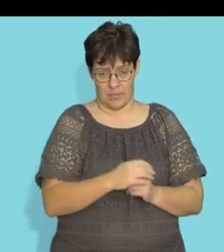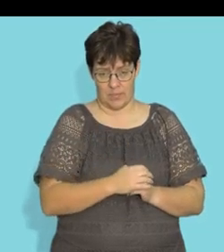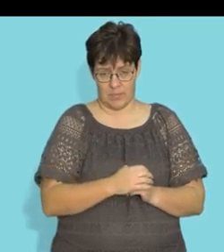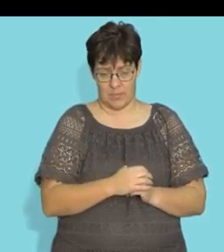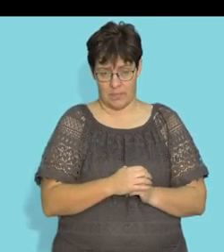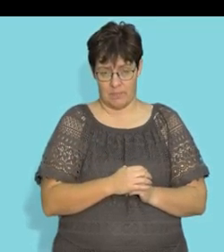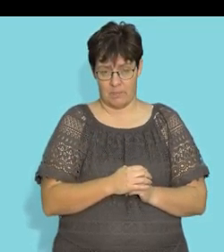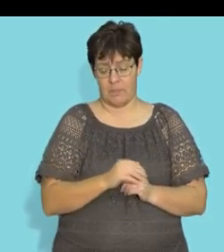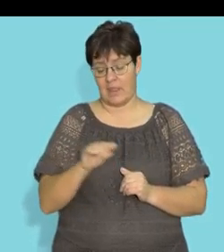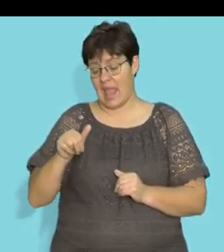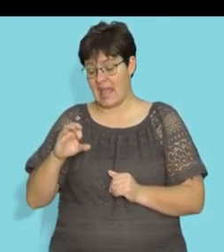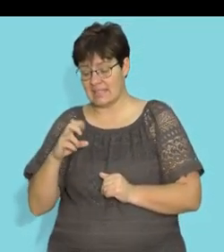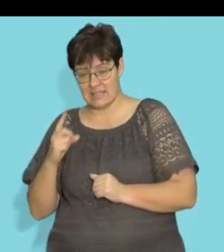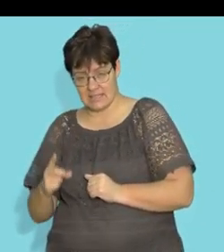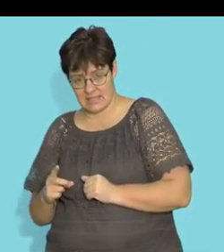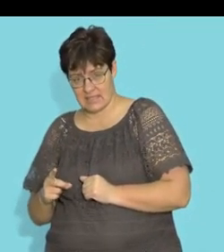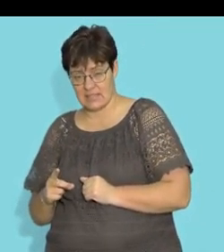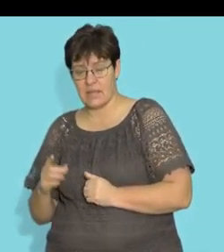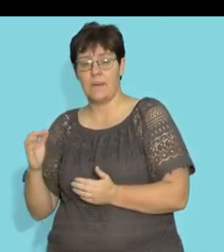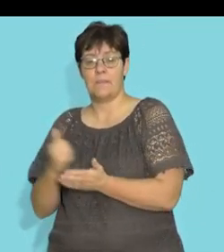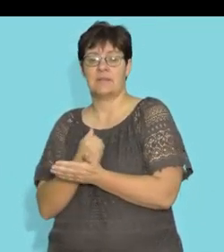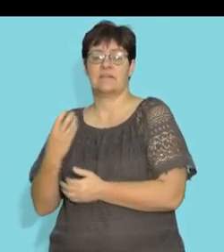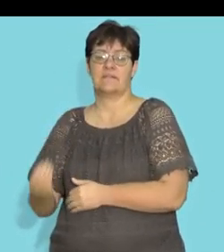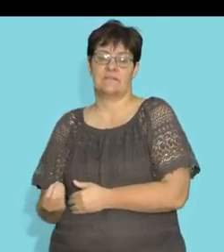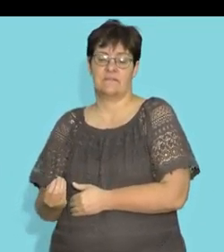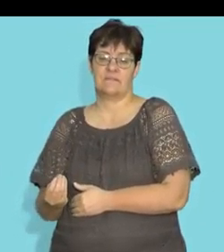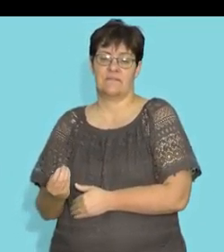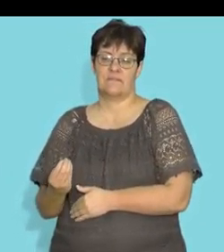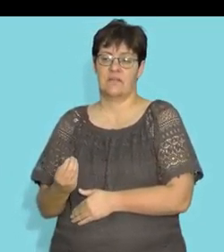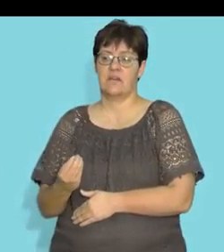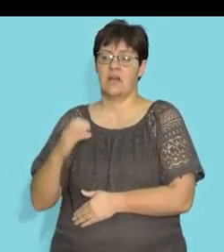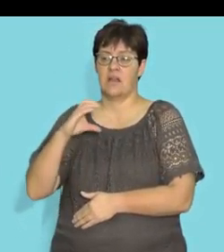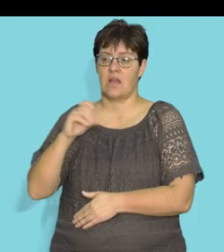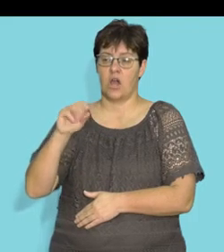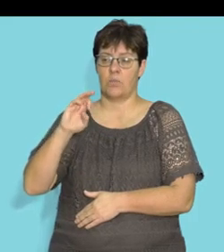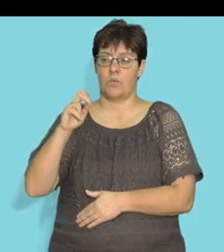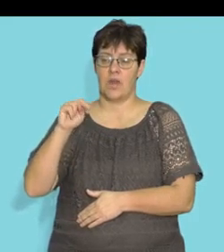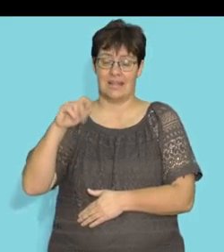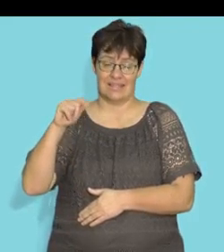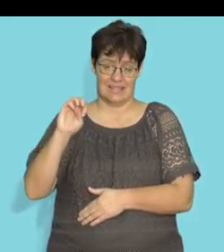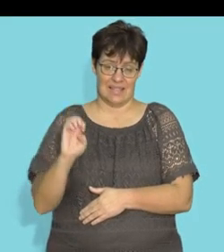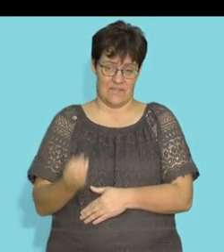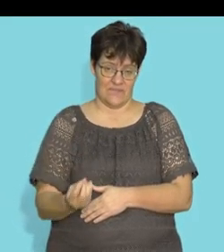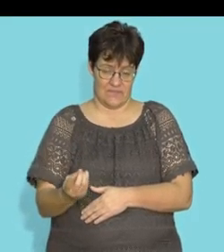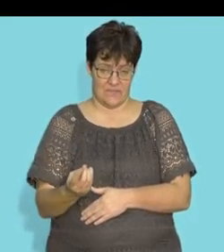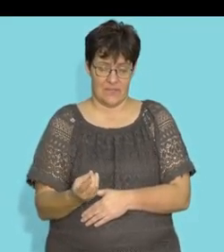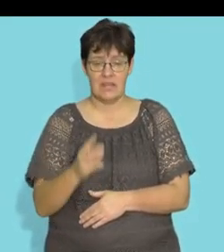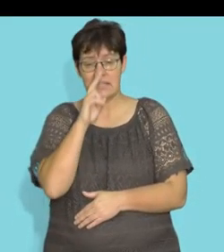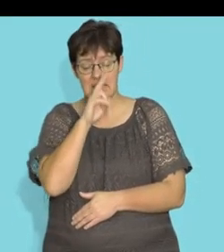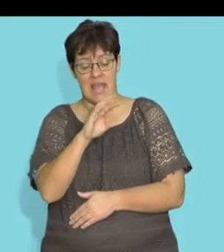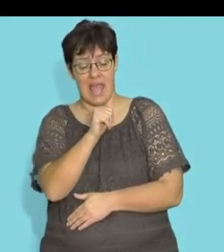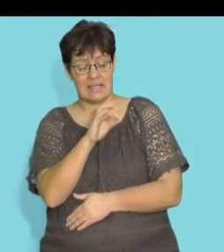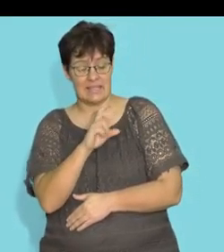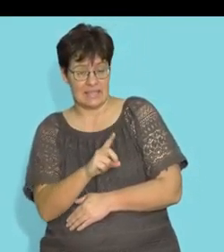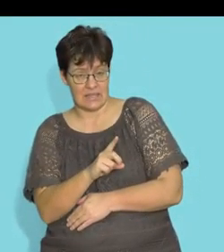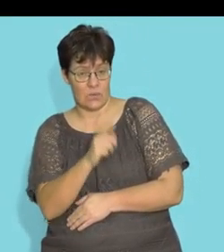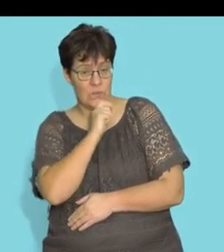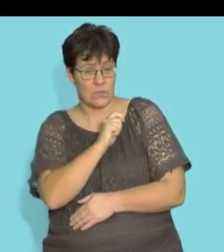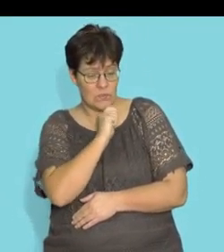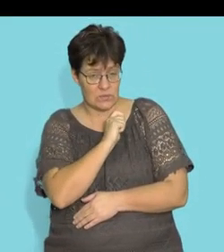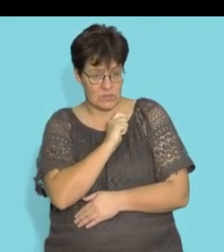acid, and the positive ion or the cation comes from the base. So we can see that the base